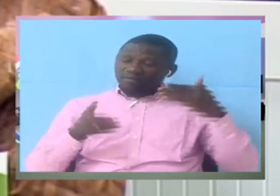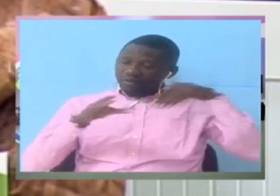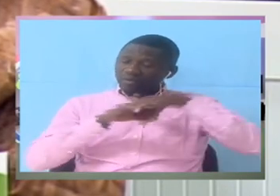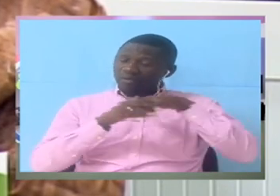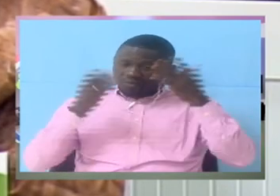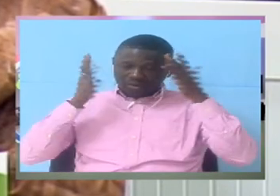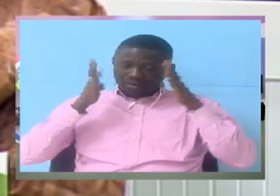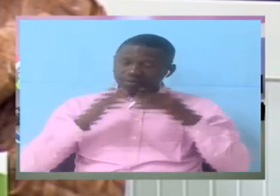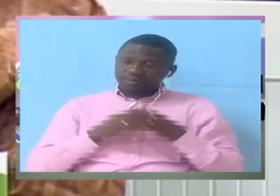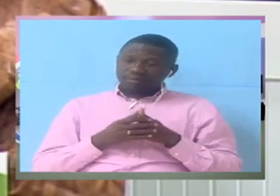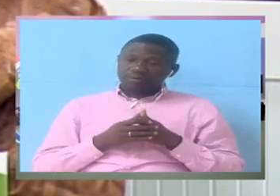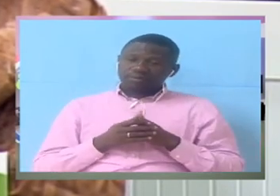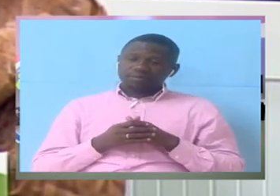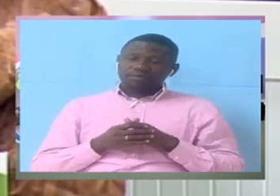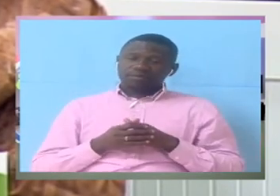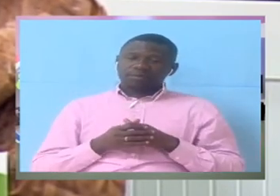were.